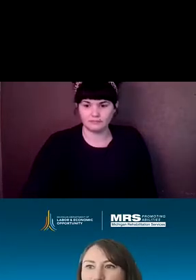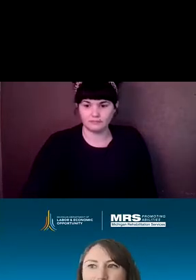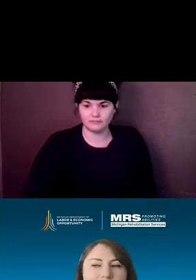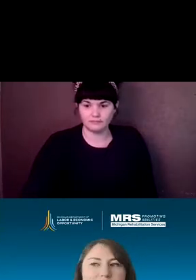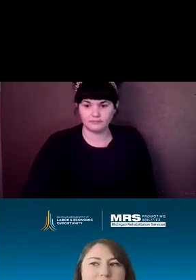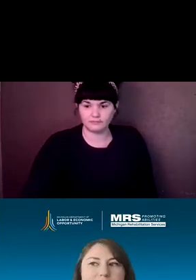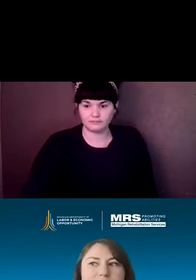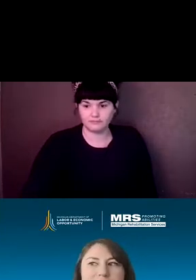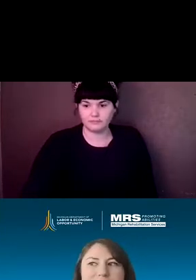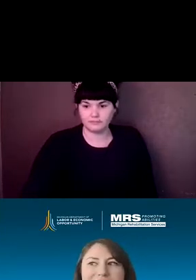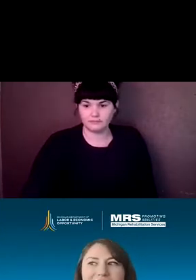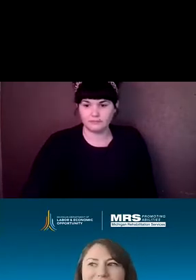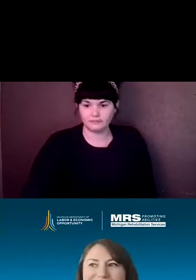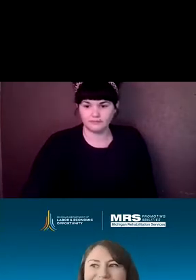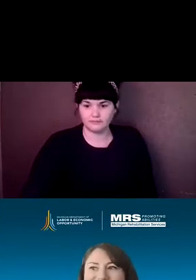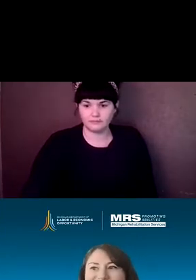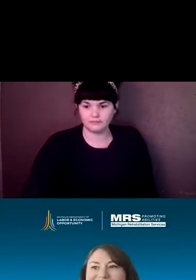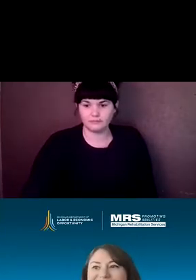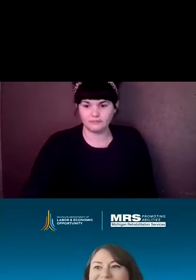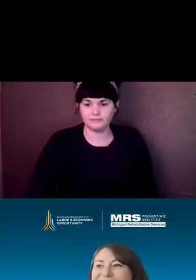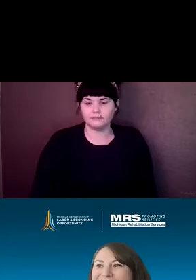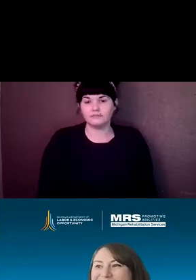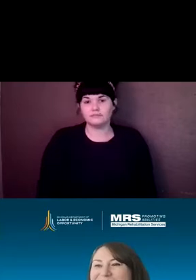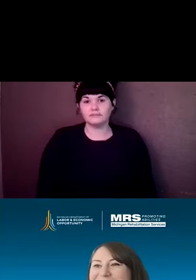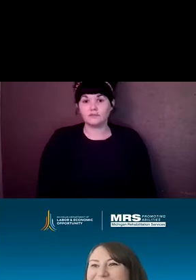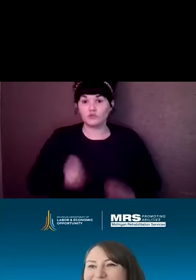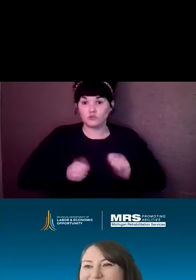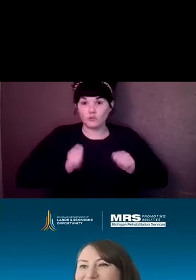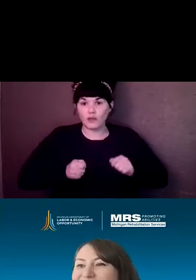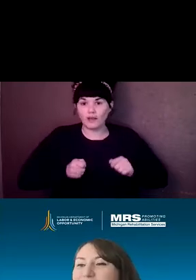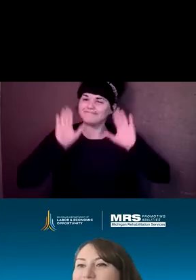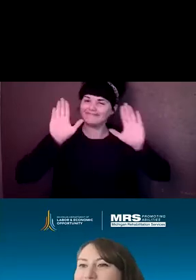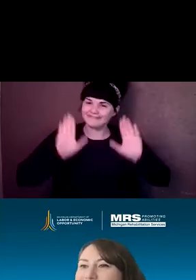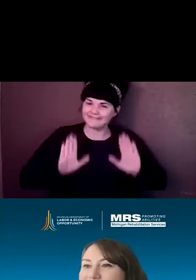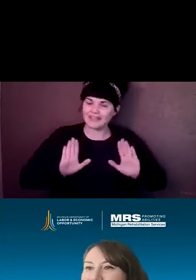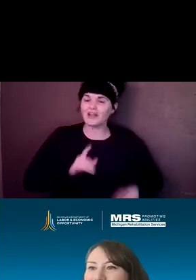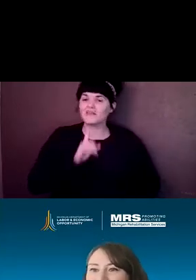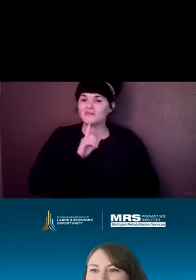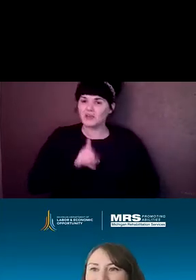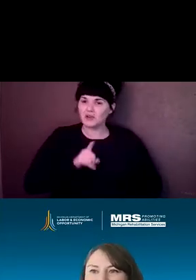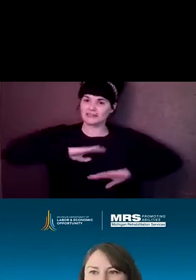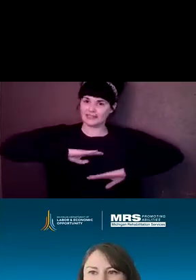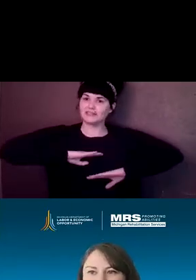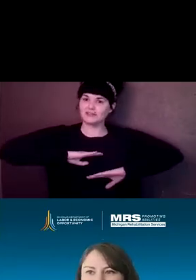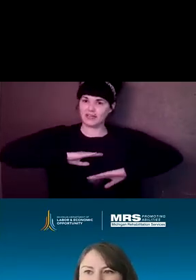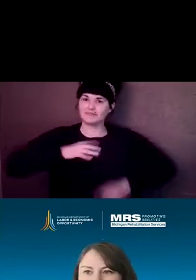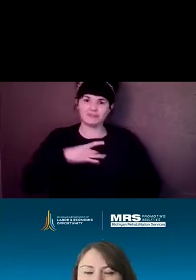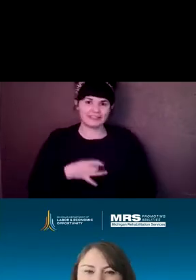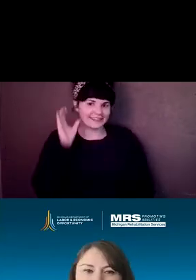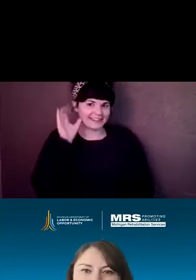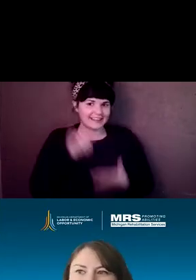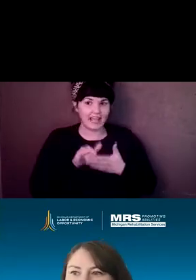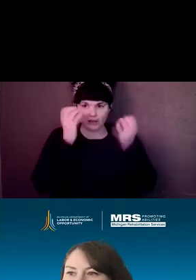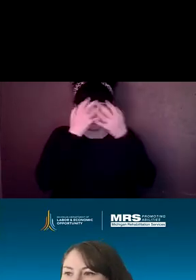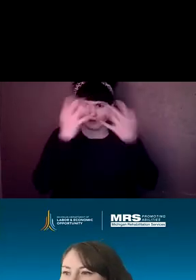Drum roll, please. Excellent. Oh, good. Very satisfied. We like to hear that. So this information is very